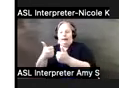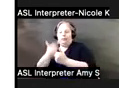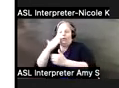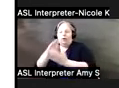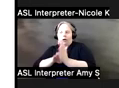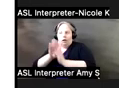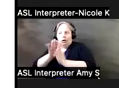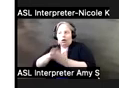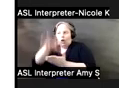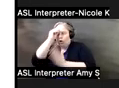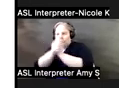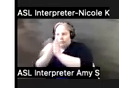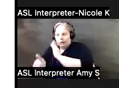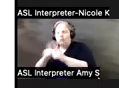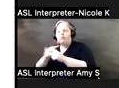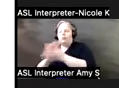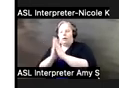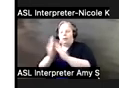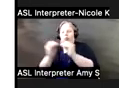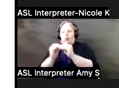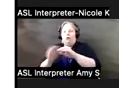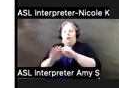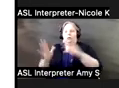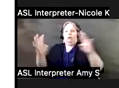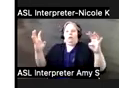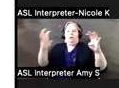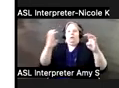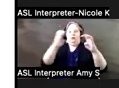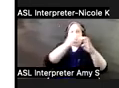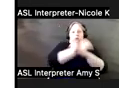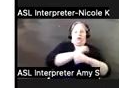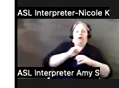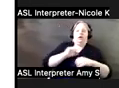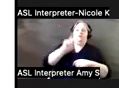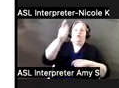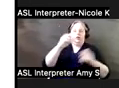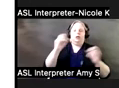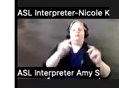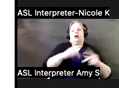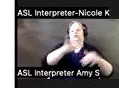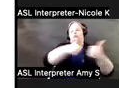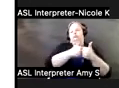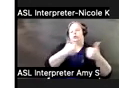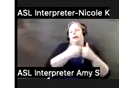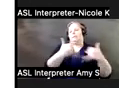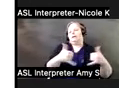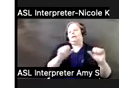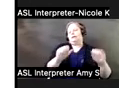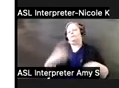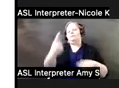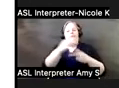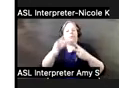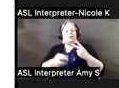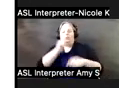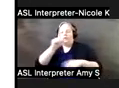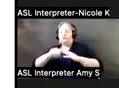then gradually work their way up, and then they can eventually get back to playing some of those complex games. One option where you don't really need to start off with